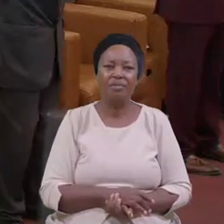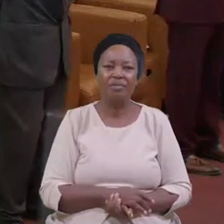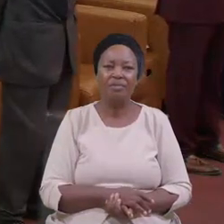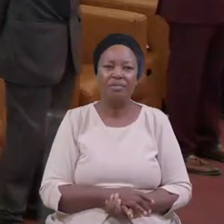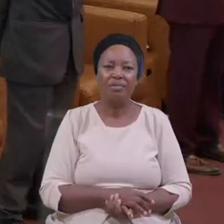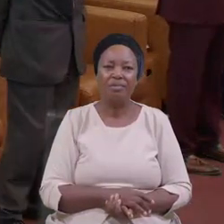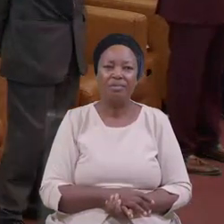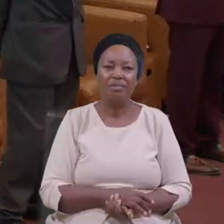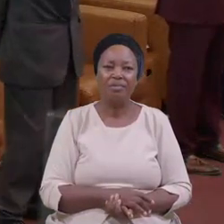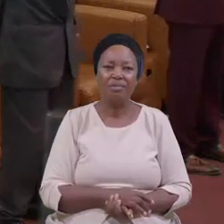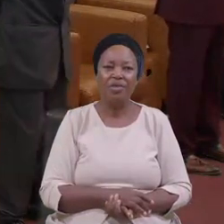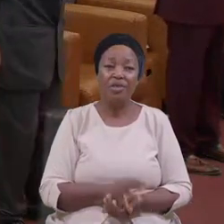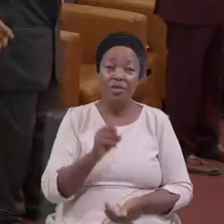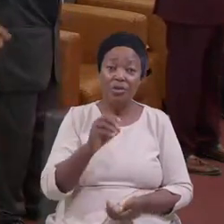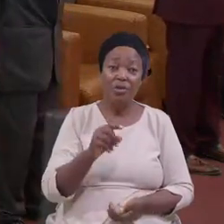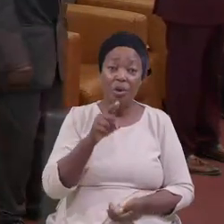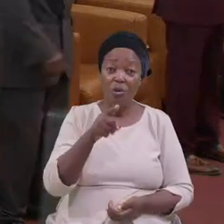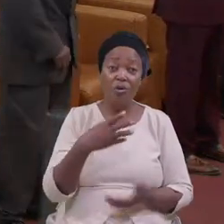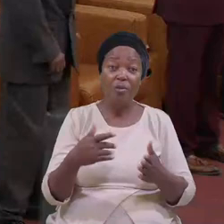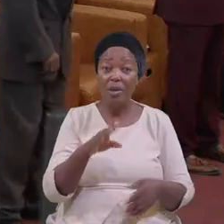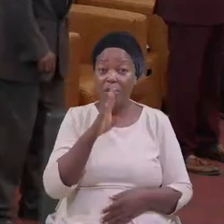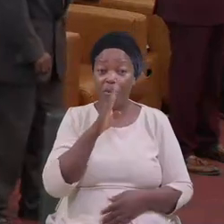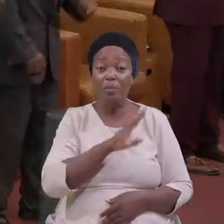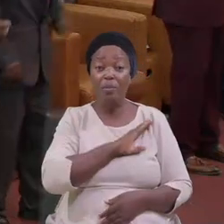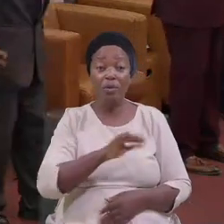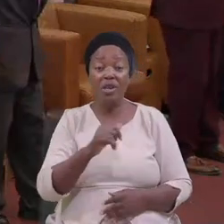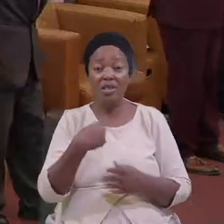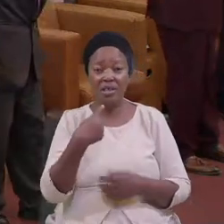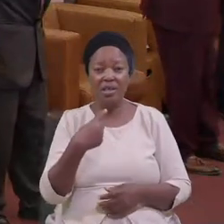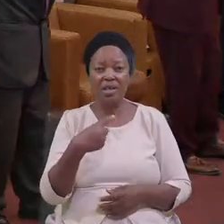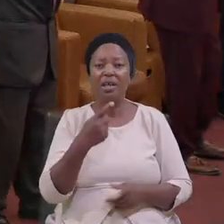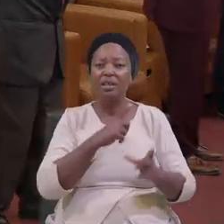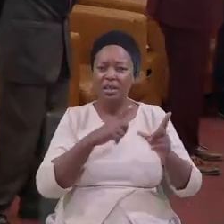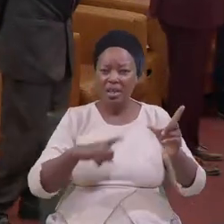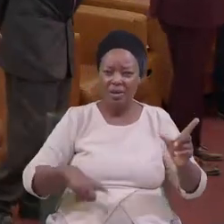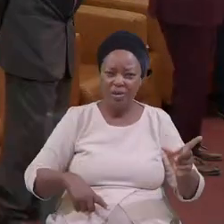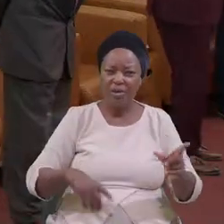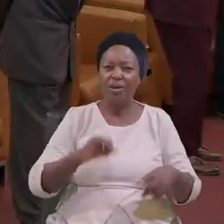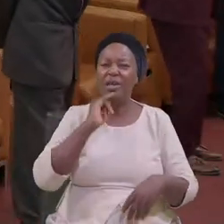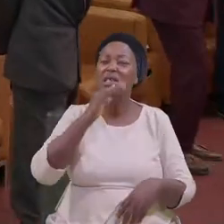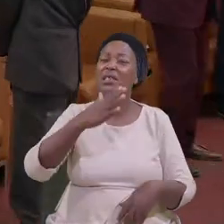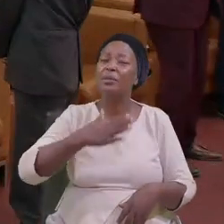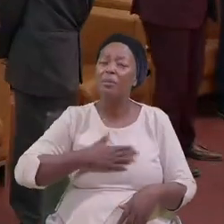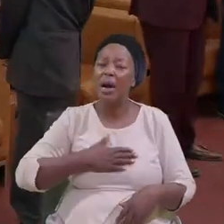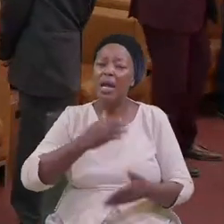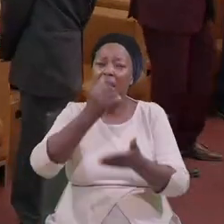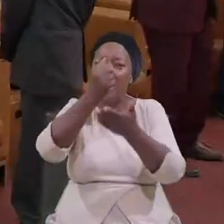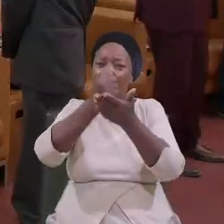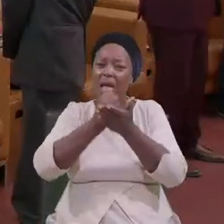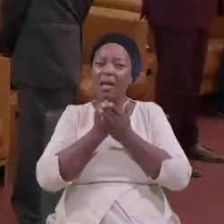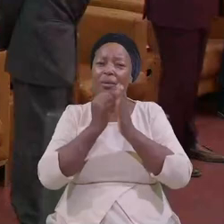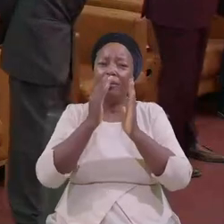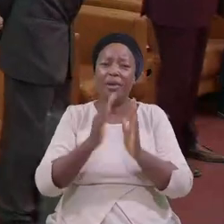So we may boldly say, the Lord is my helper.